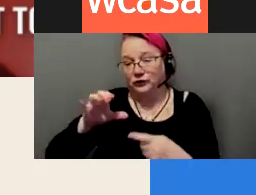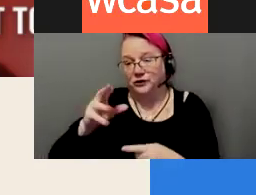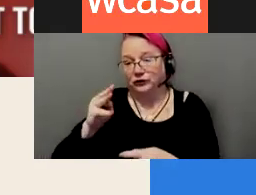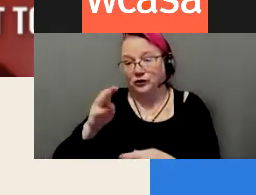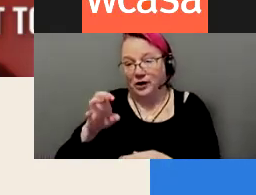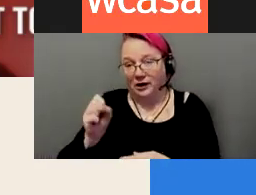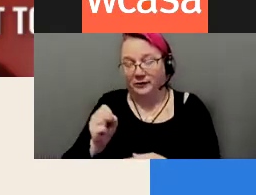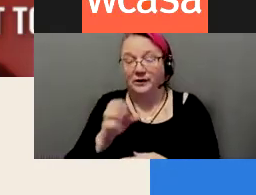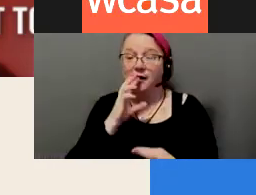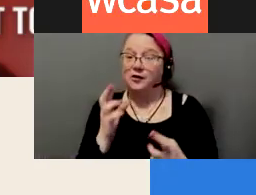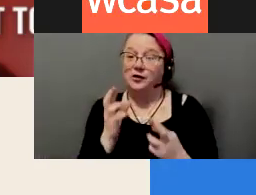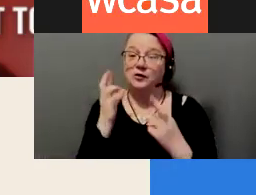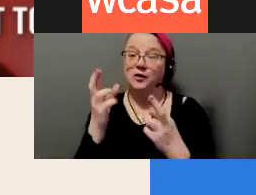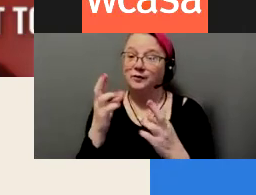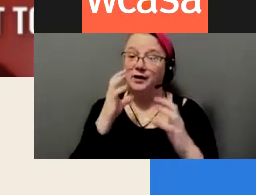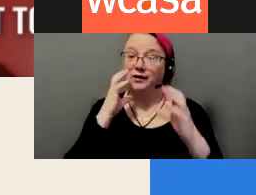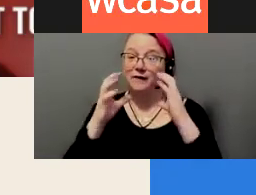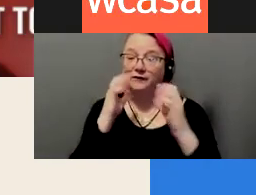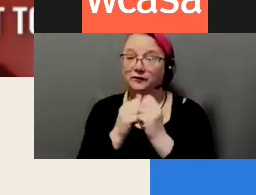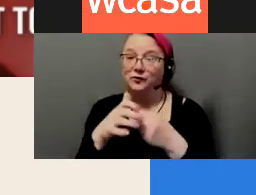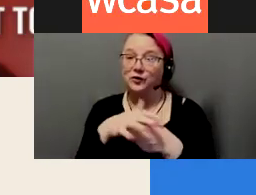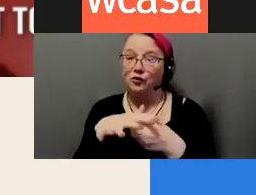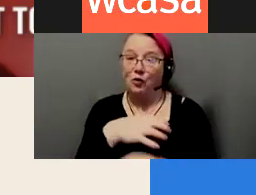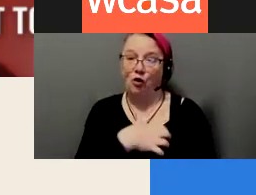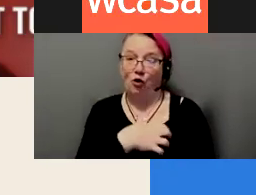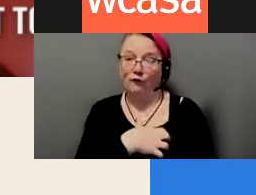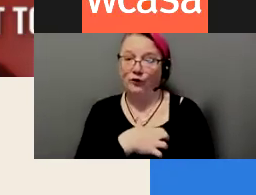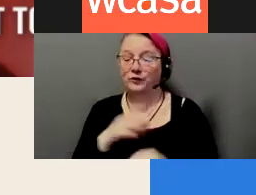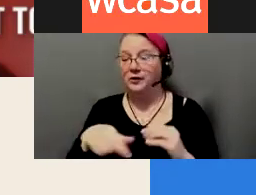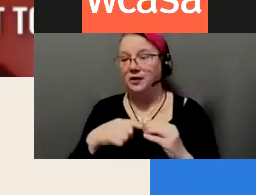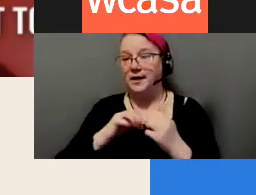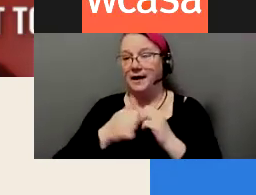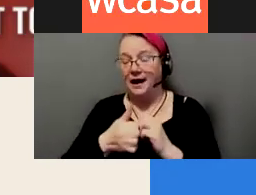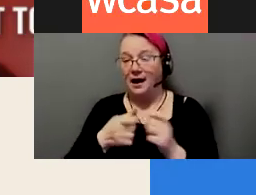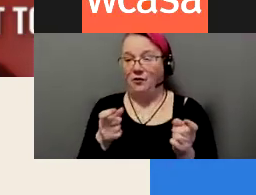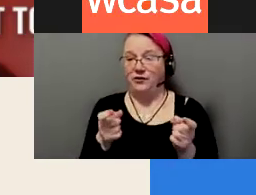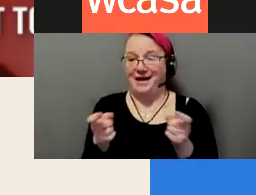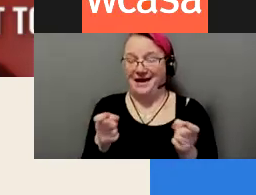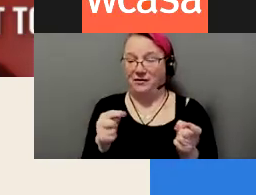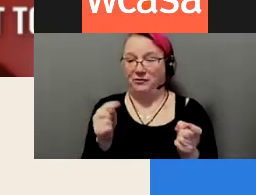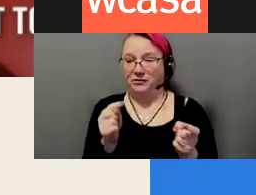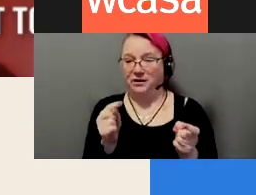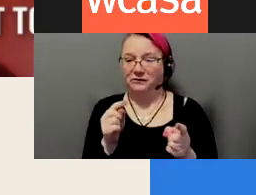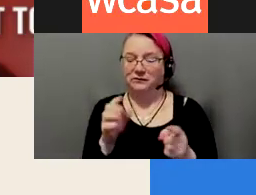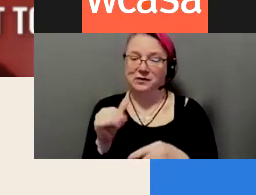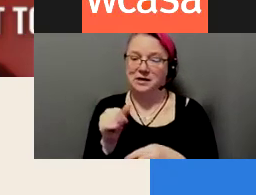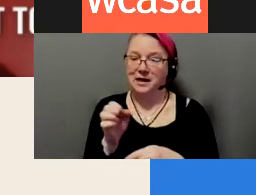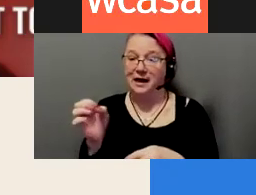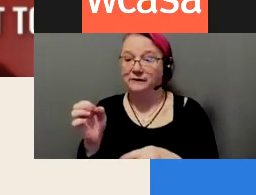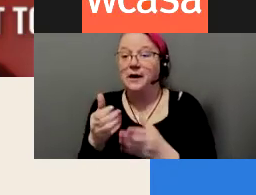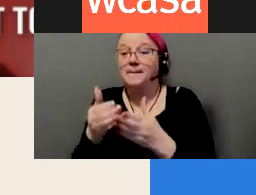I really recommend having conversations with your local law enforcement as well about how they might handle these cases before the